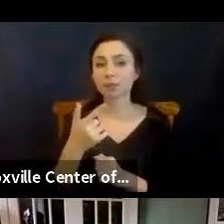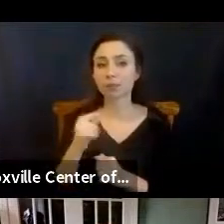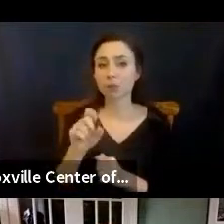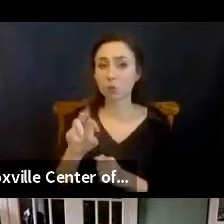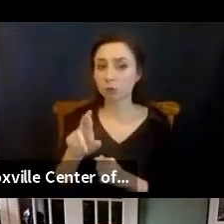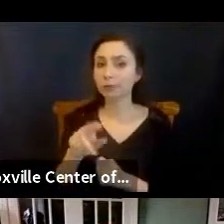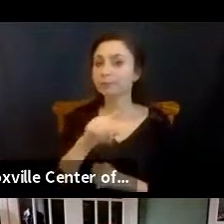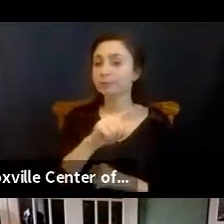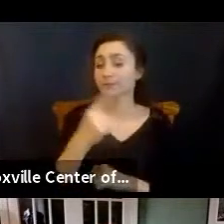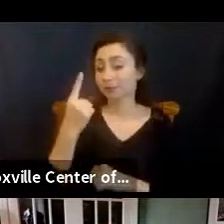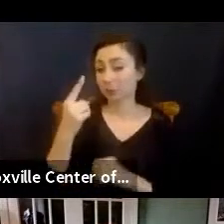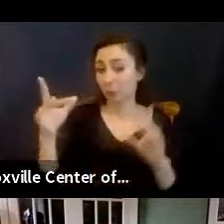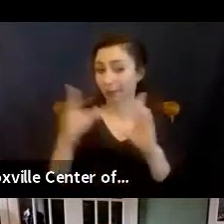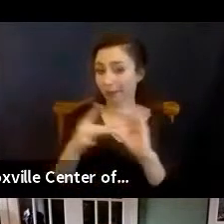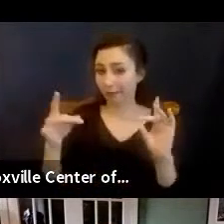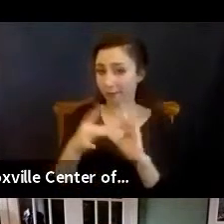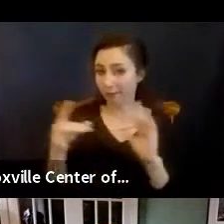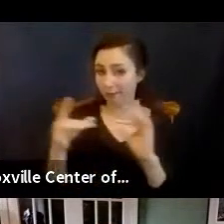about the